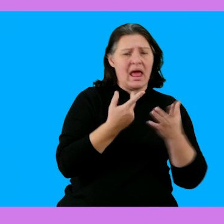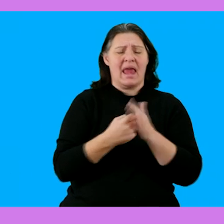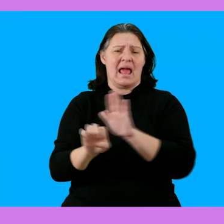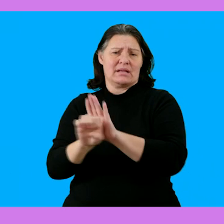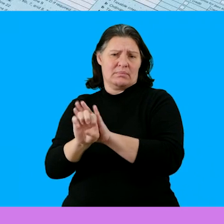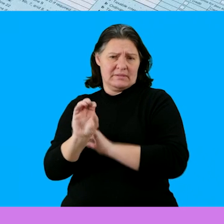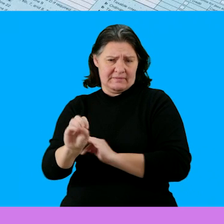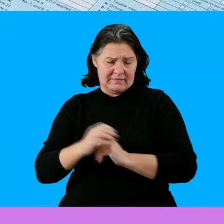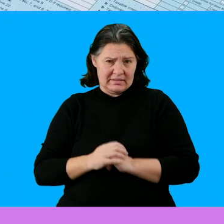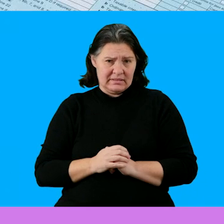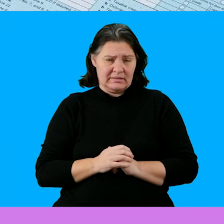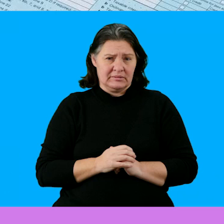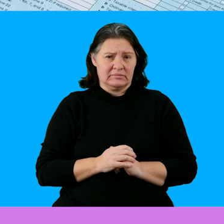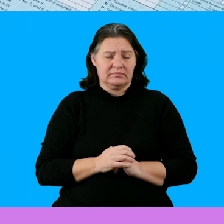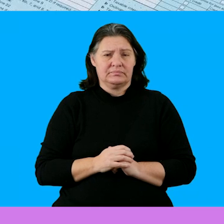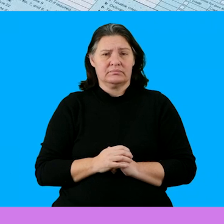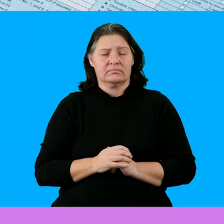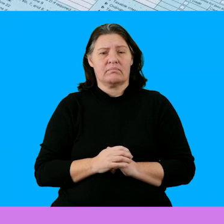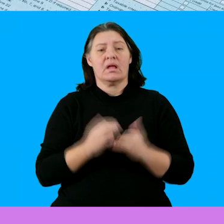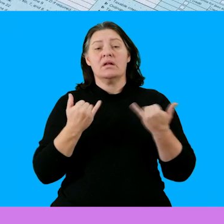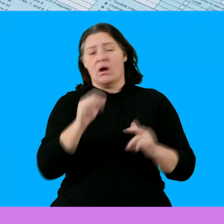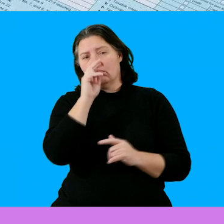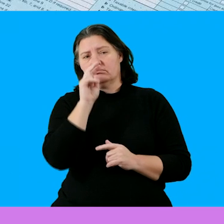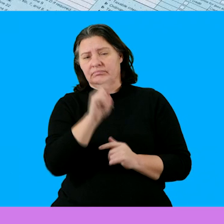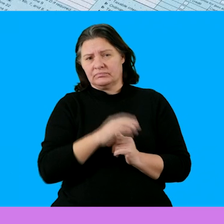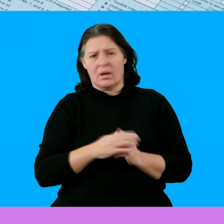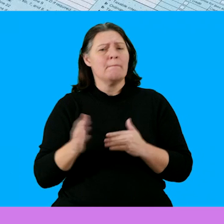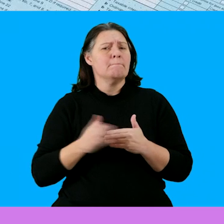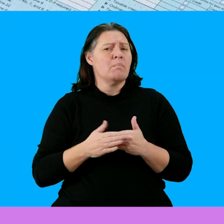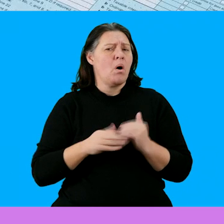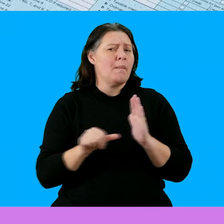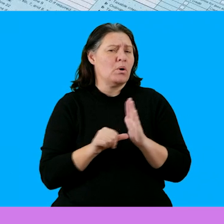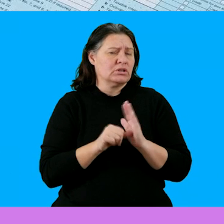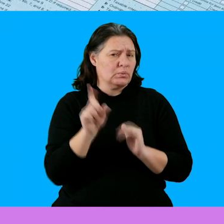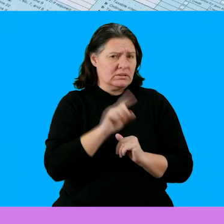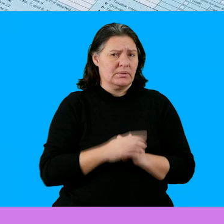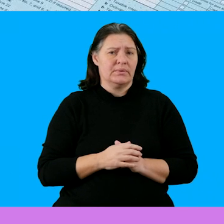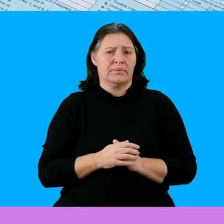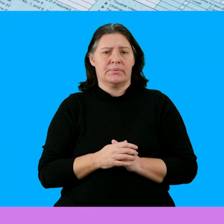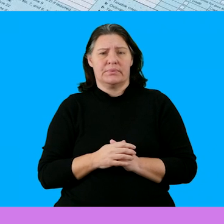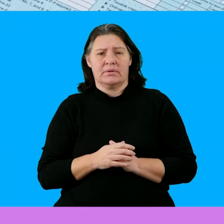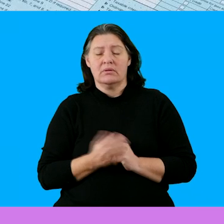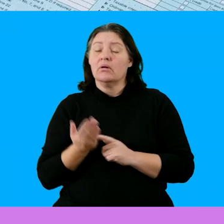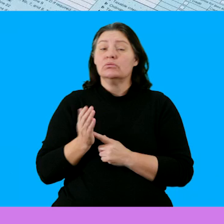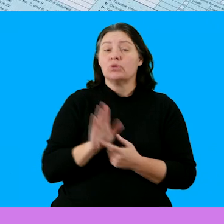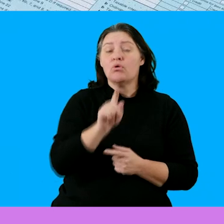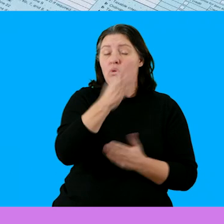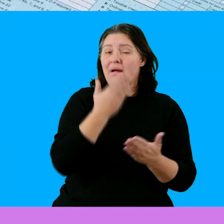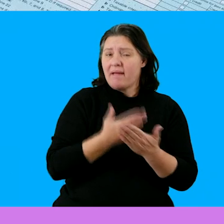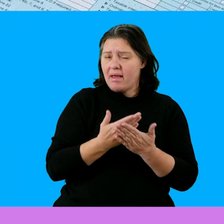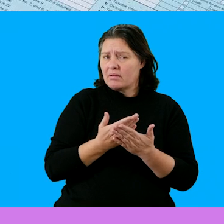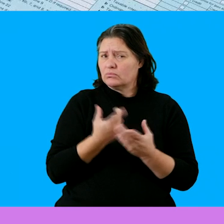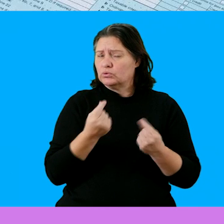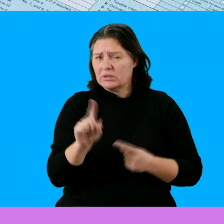some examples. Now let's look at what else is important, right? As already indicated, you should be